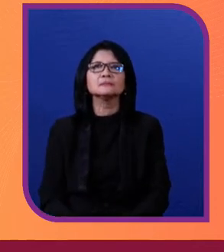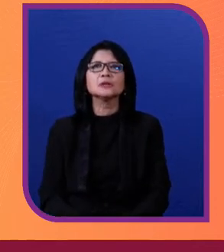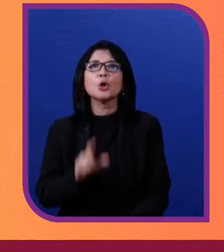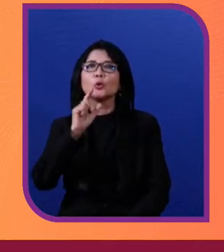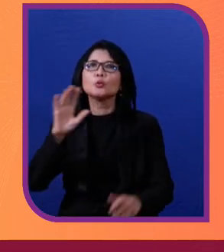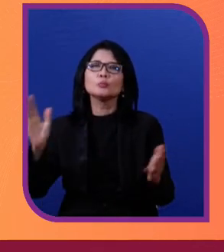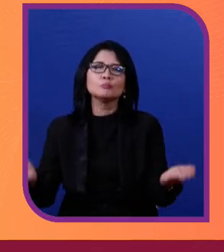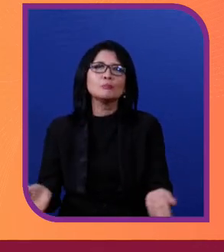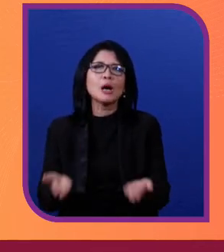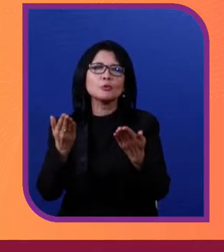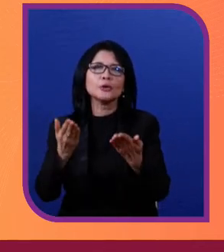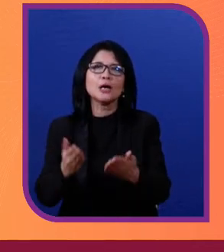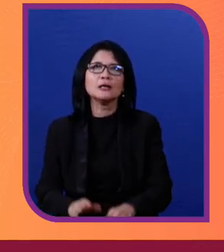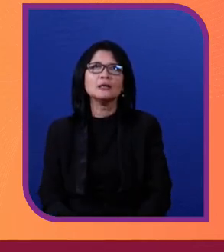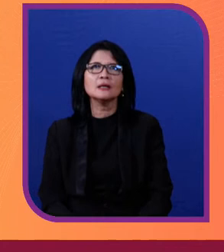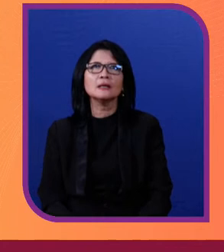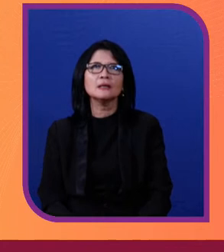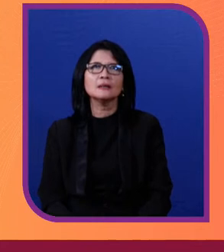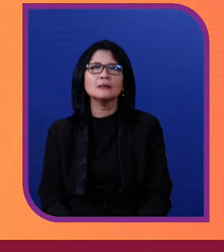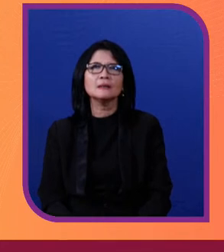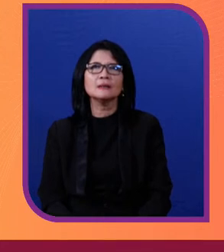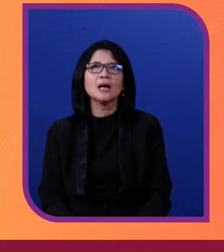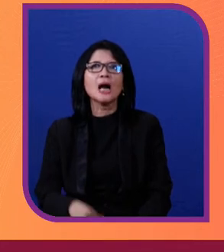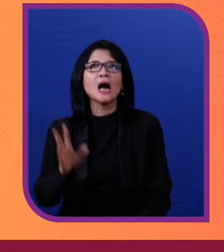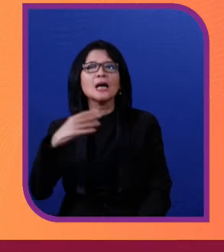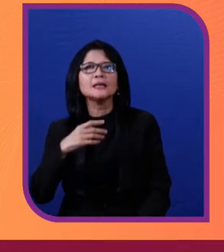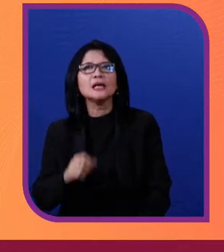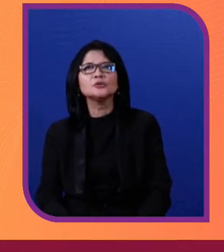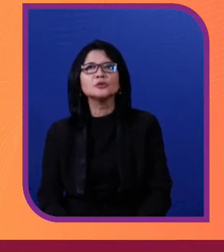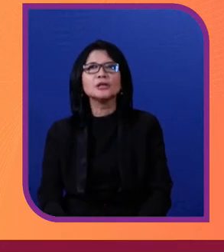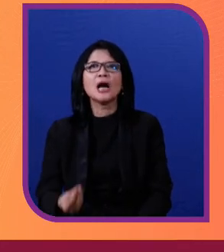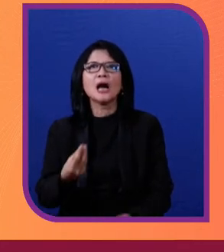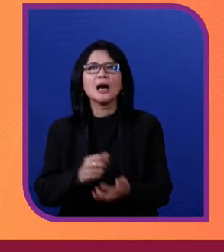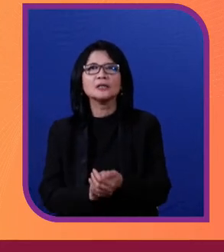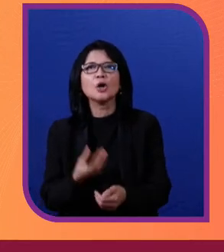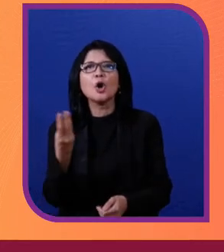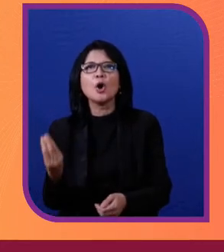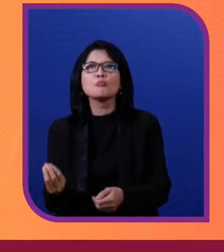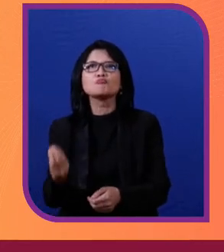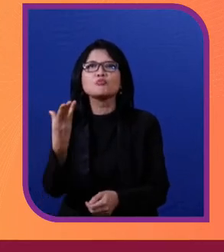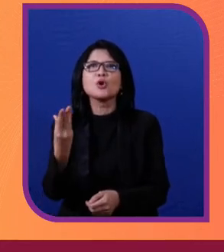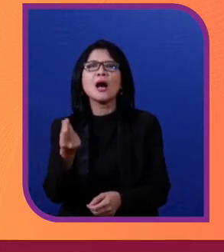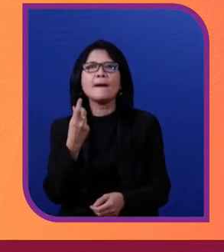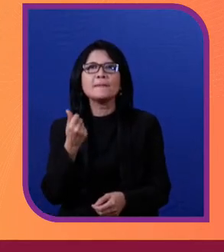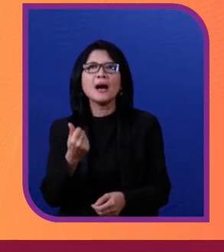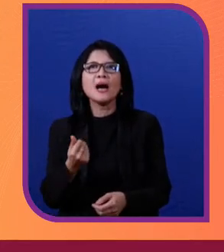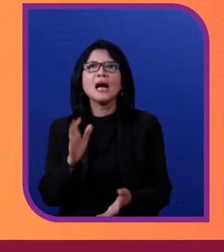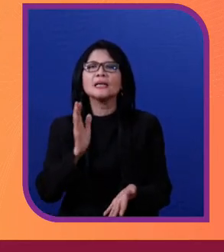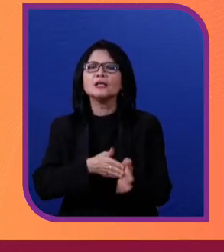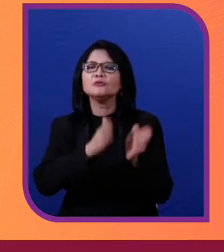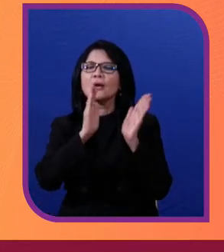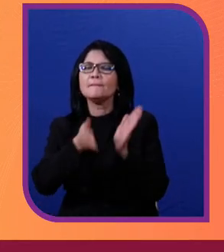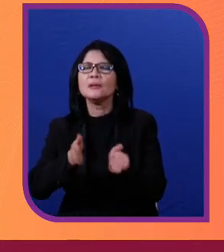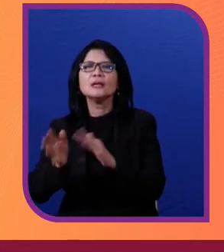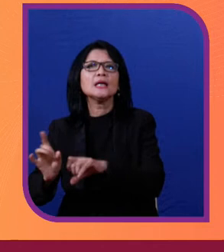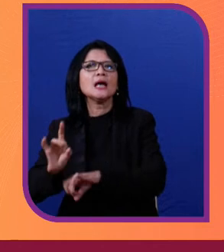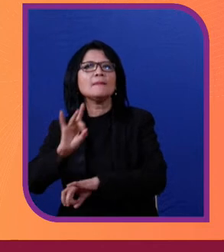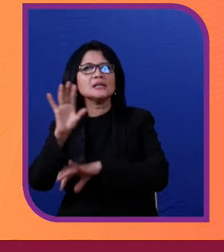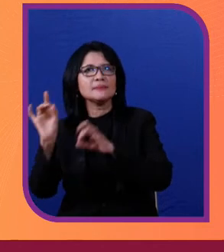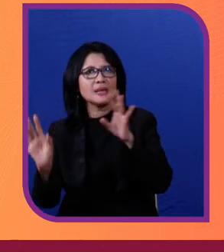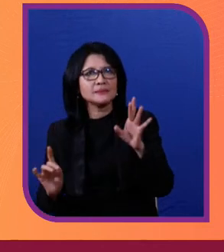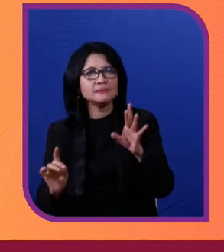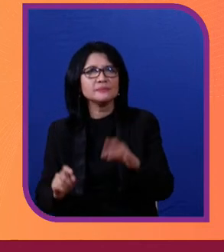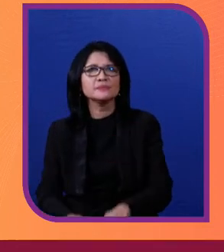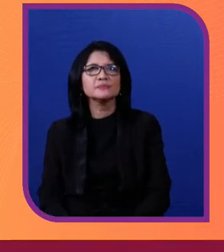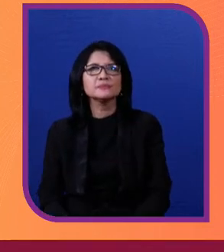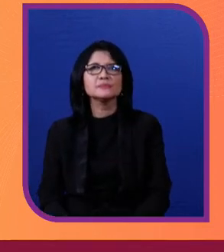jdi Frente Greenday variation of people lezatte before Belinda